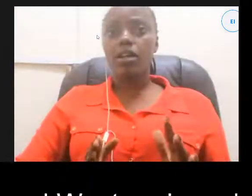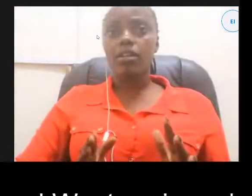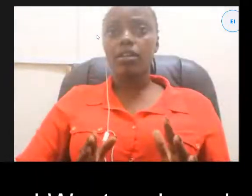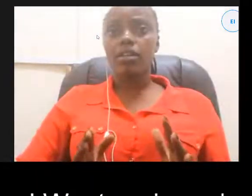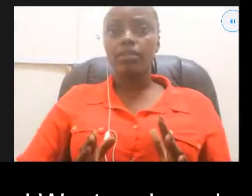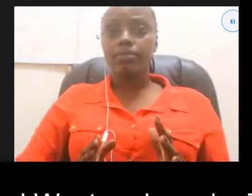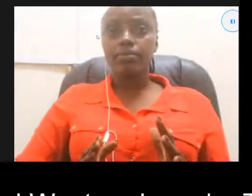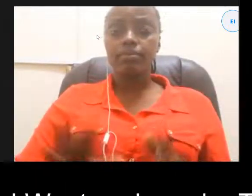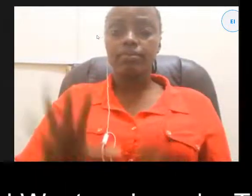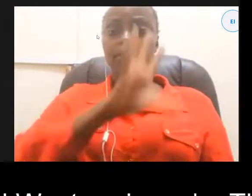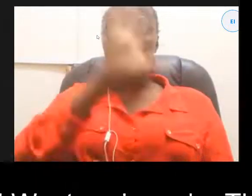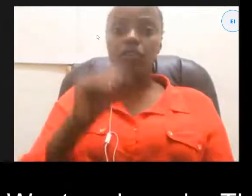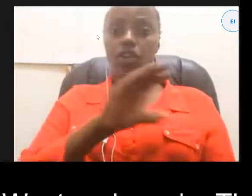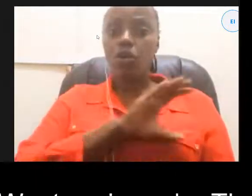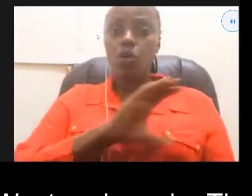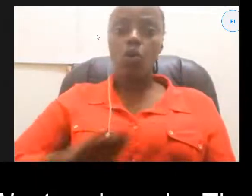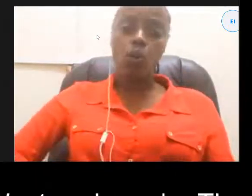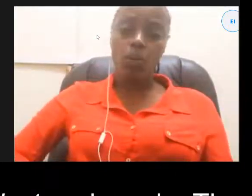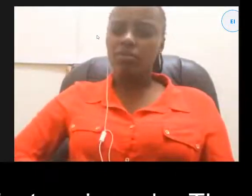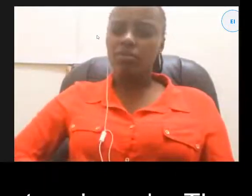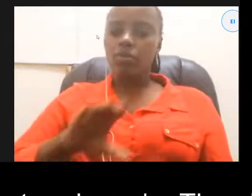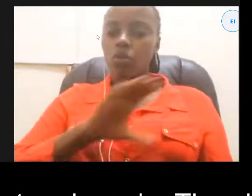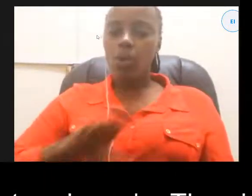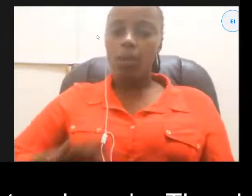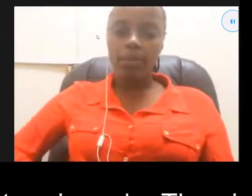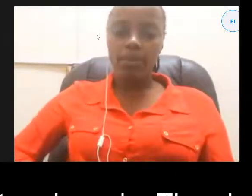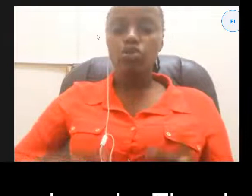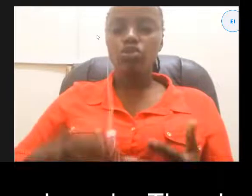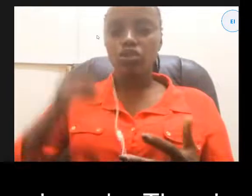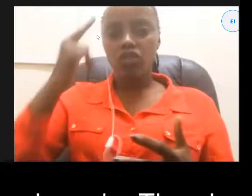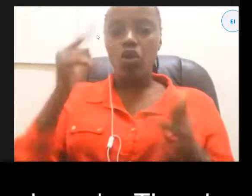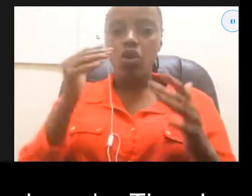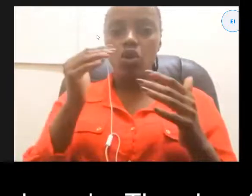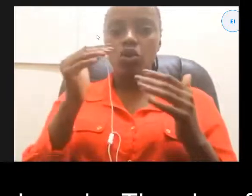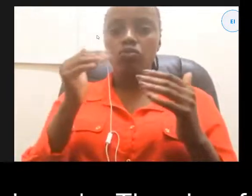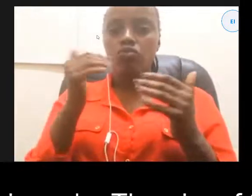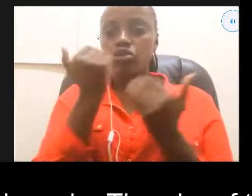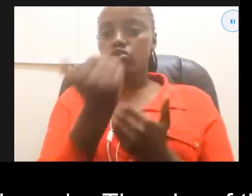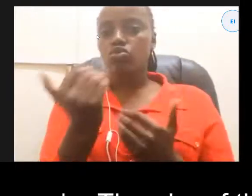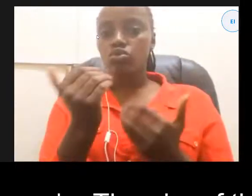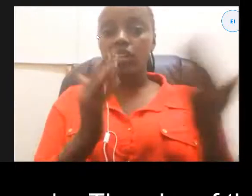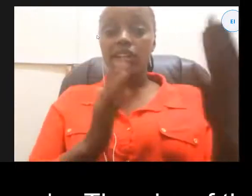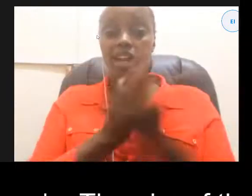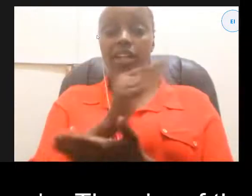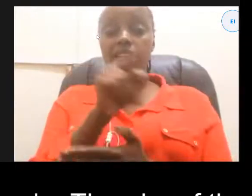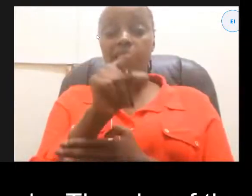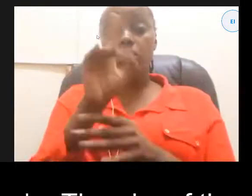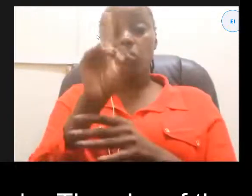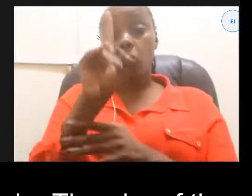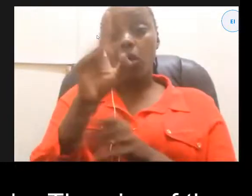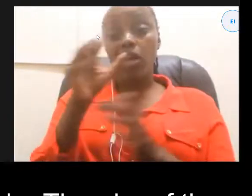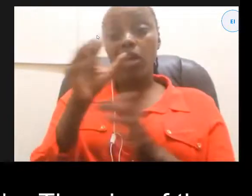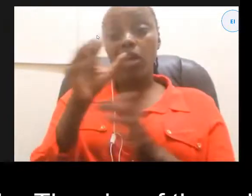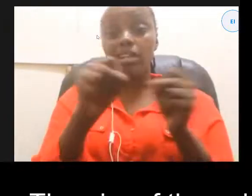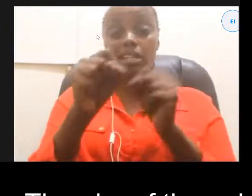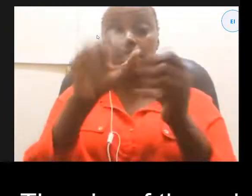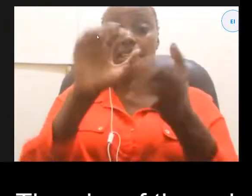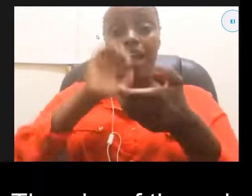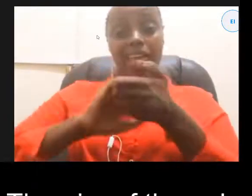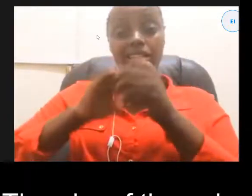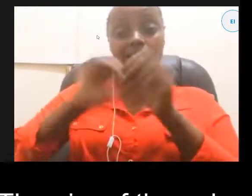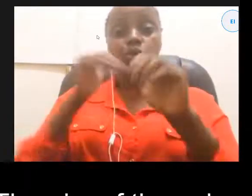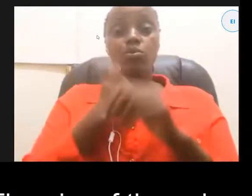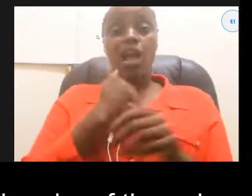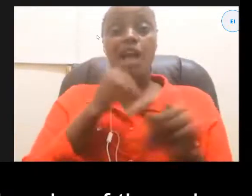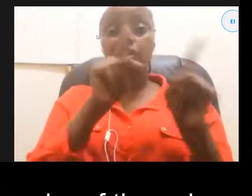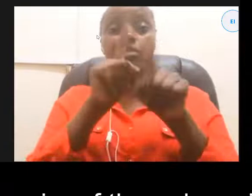African Commission on Human and People's Rights? So that is also another strategic engagement we can do. And when we